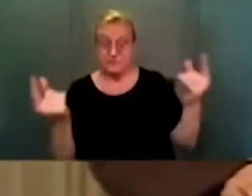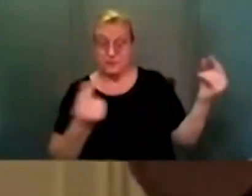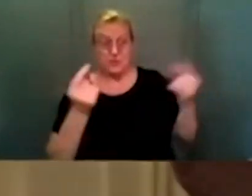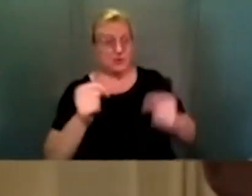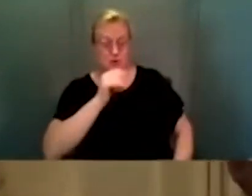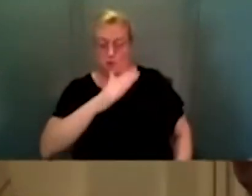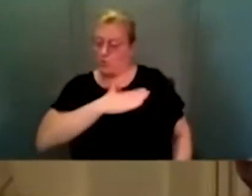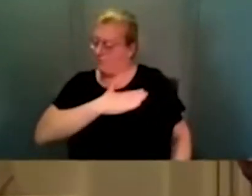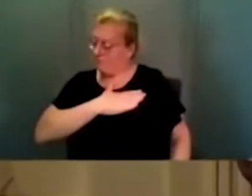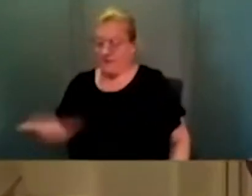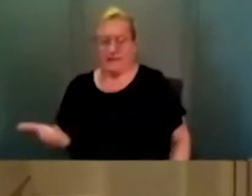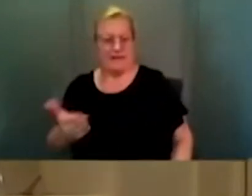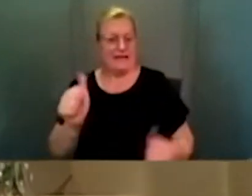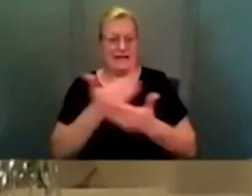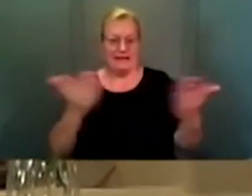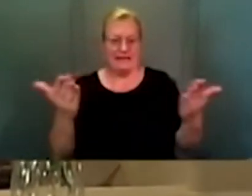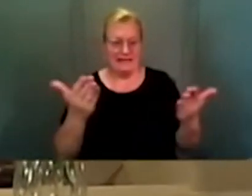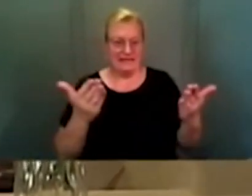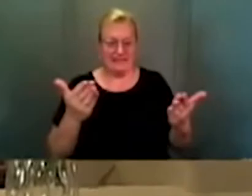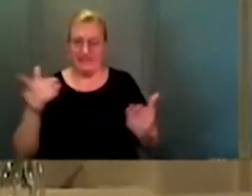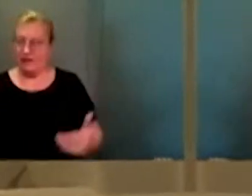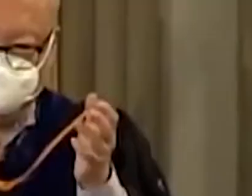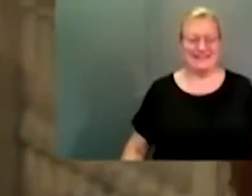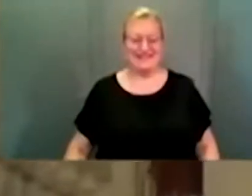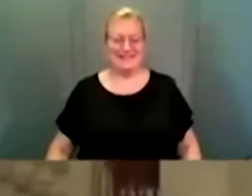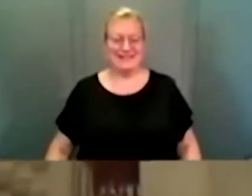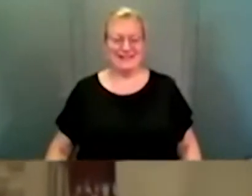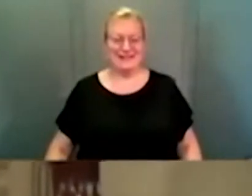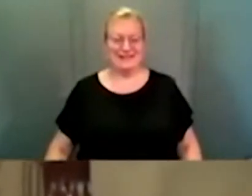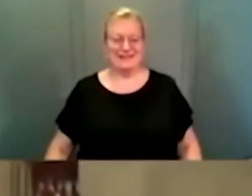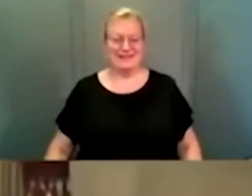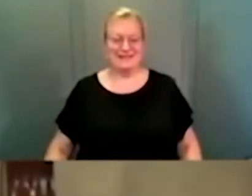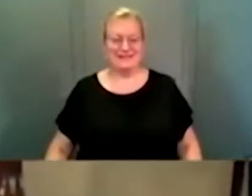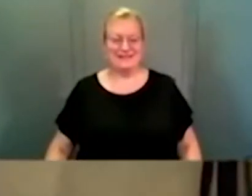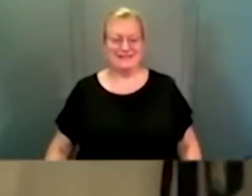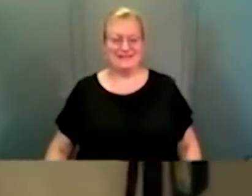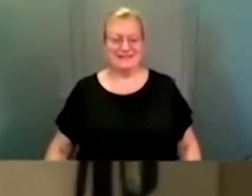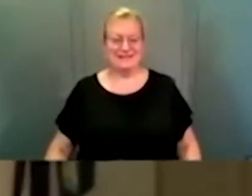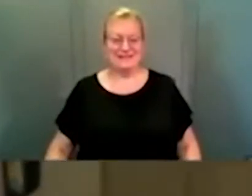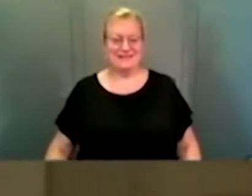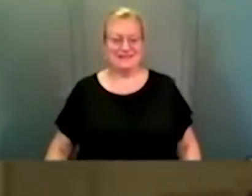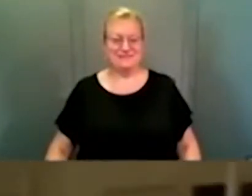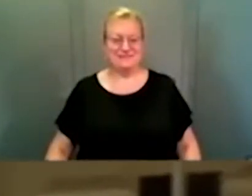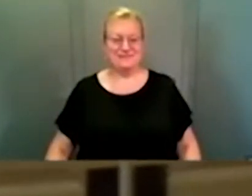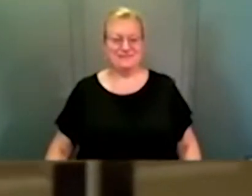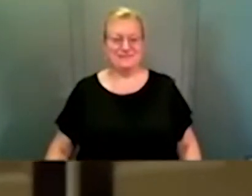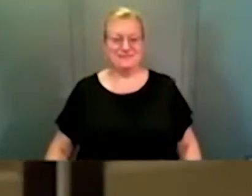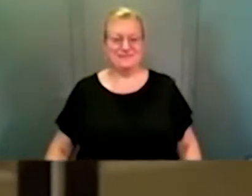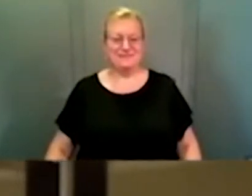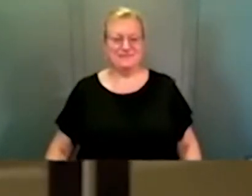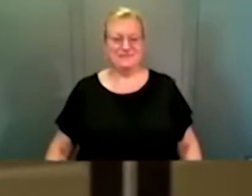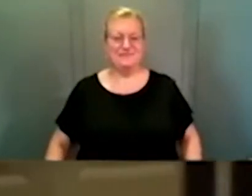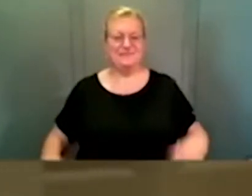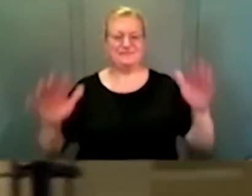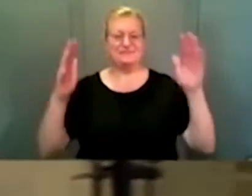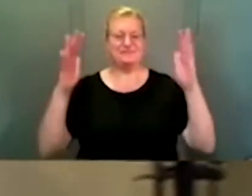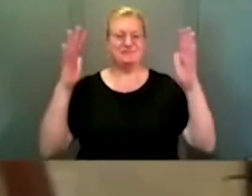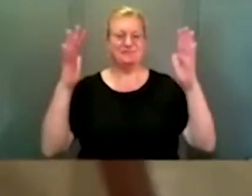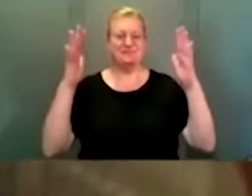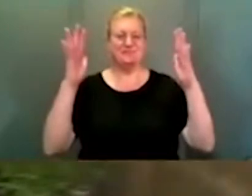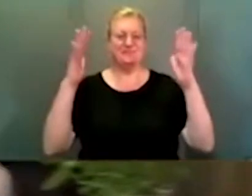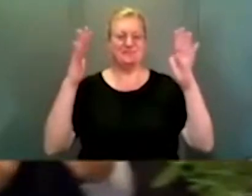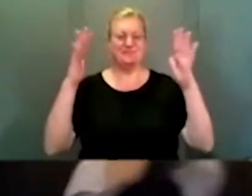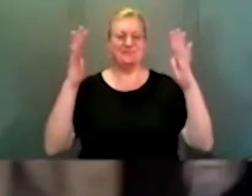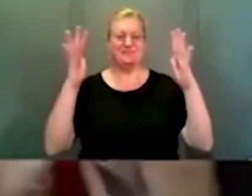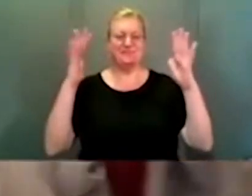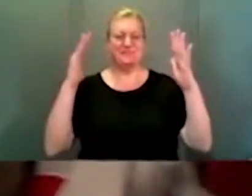say, and she claims you tell her, baby, no way, let's go. The undergraduate class of 2020 commencement ceremony was hosted for students who missed